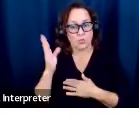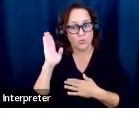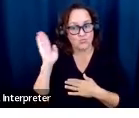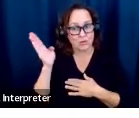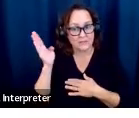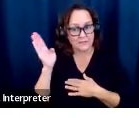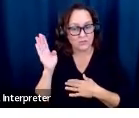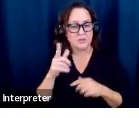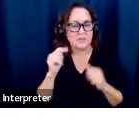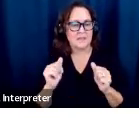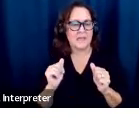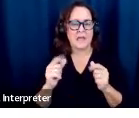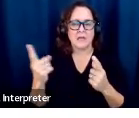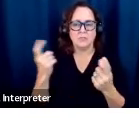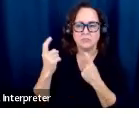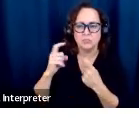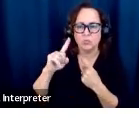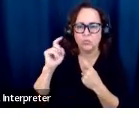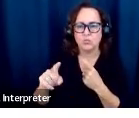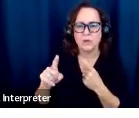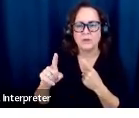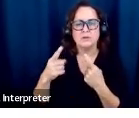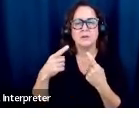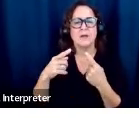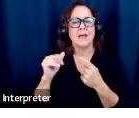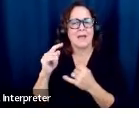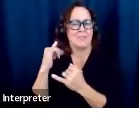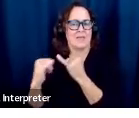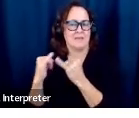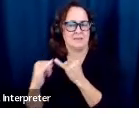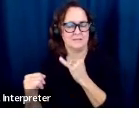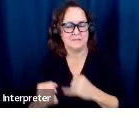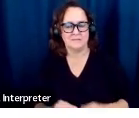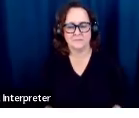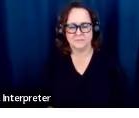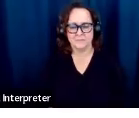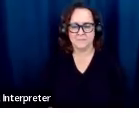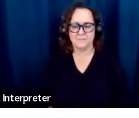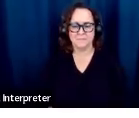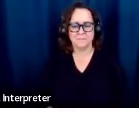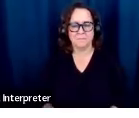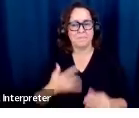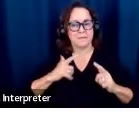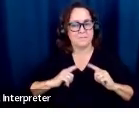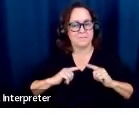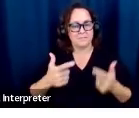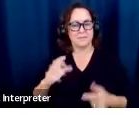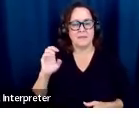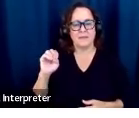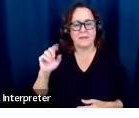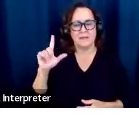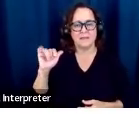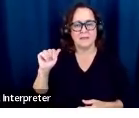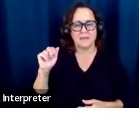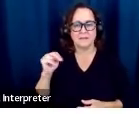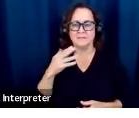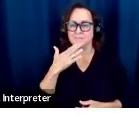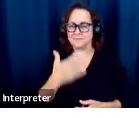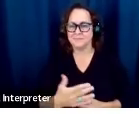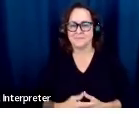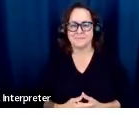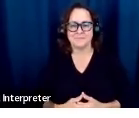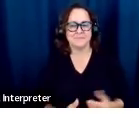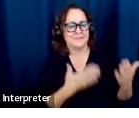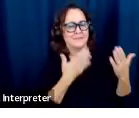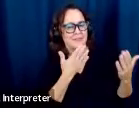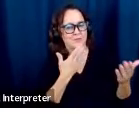ask questions at the close of the presentation. So I'll turn it over to Elian. Thank you. Thanks for